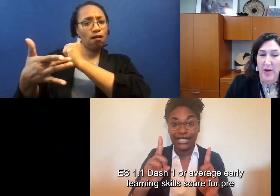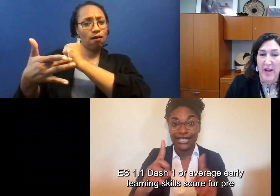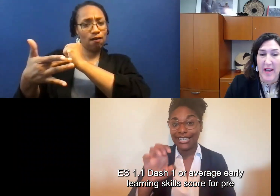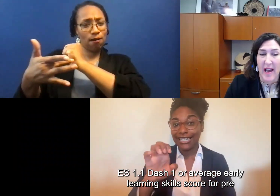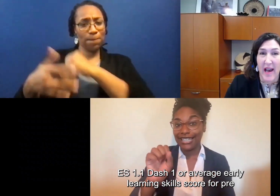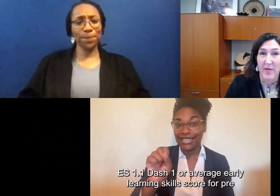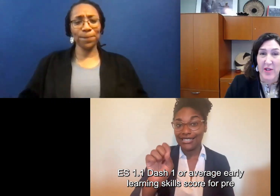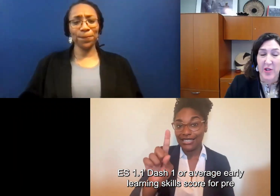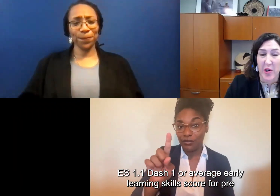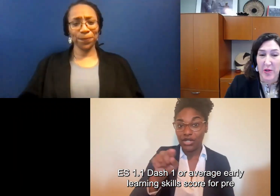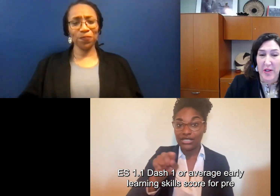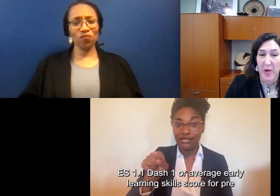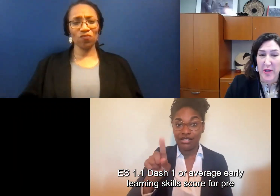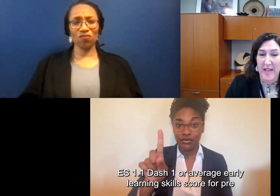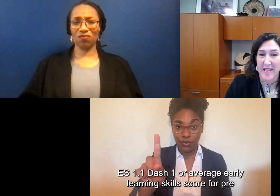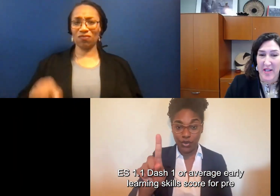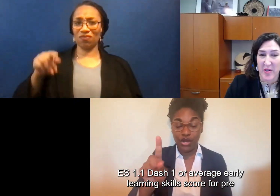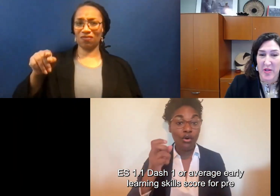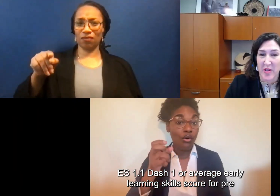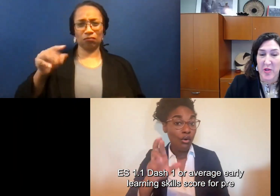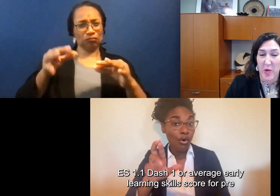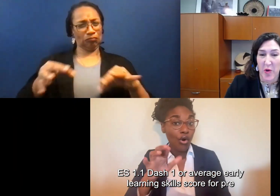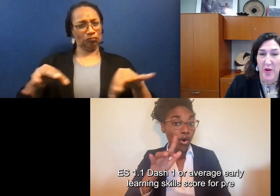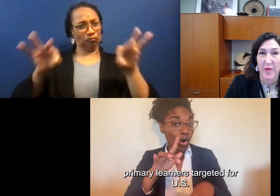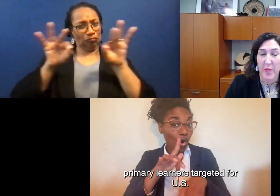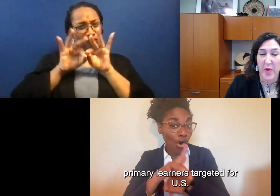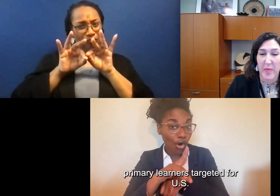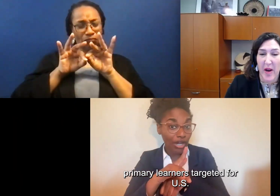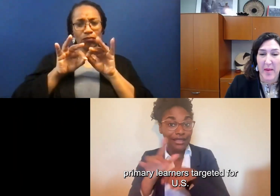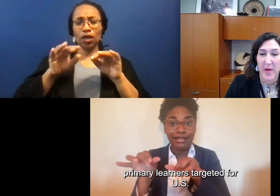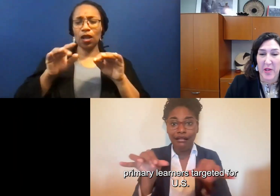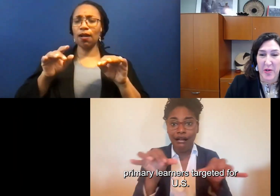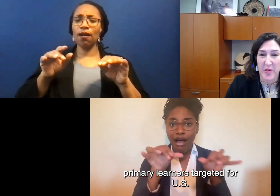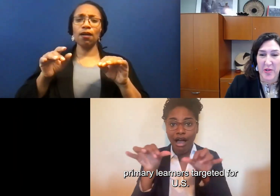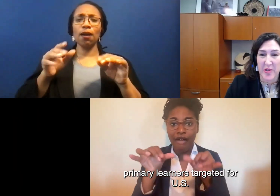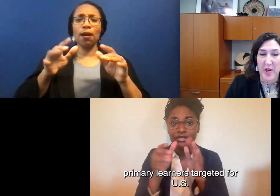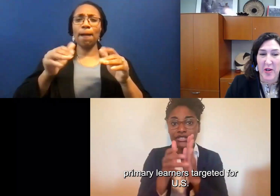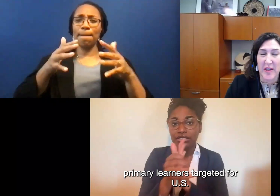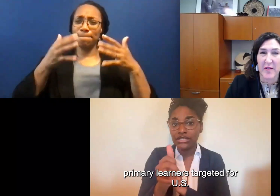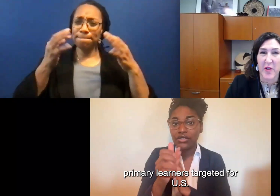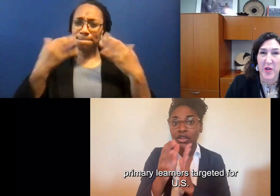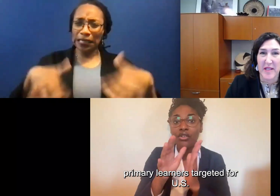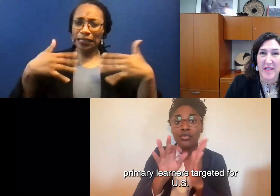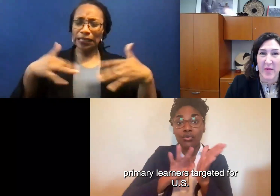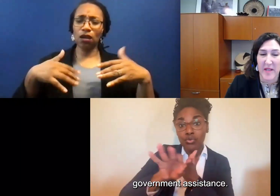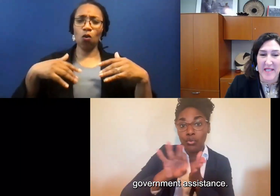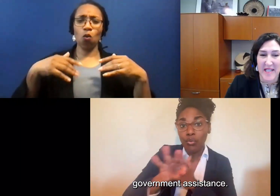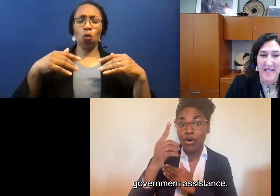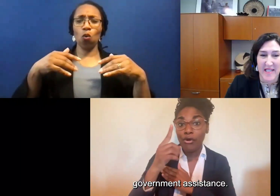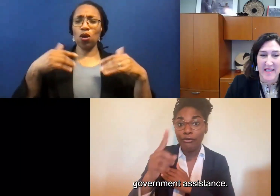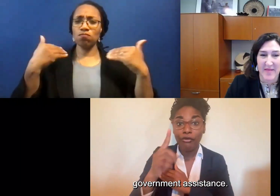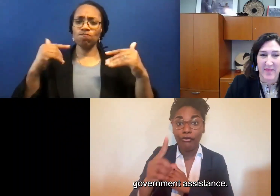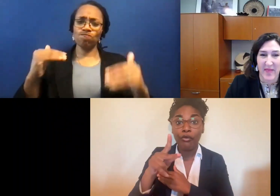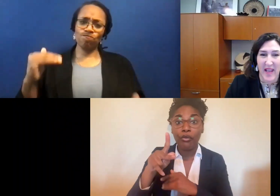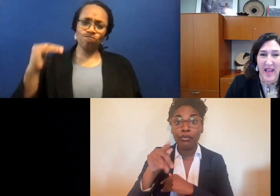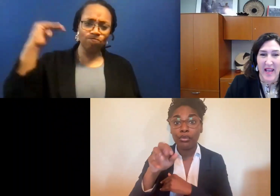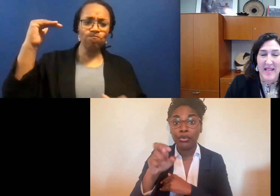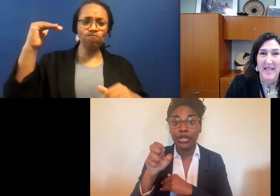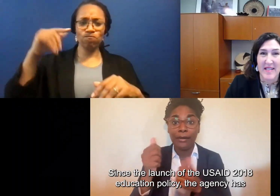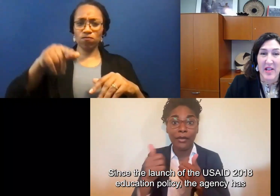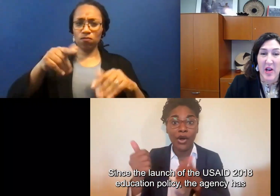1.1-1, or Average Early Learning Skills Score for Pre-Primary Learners Targeted for U.S. Government